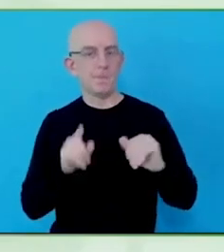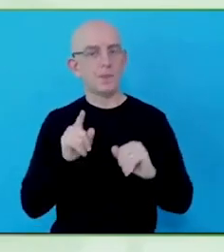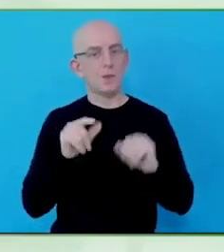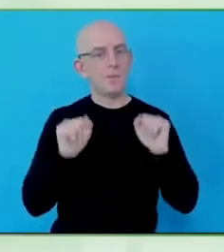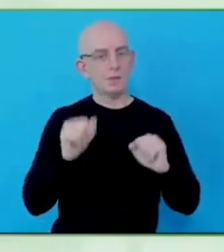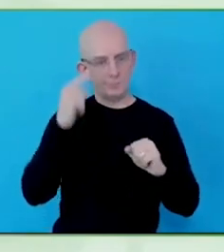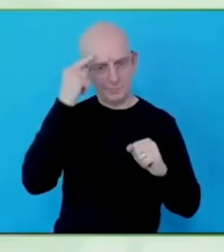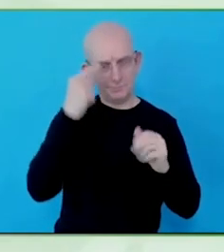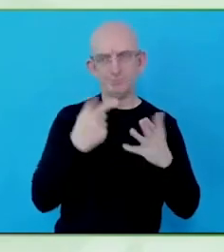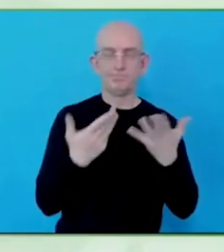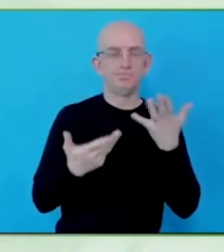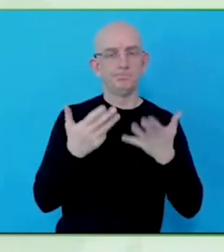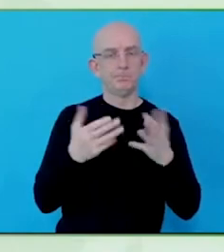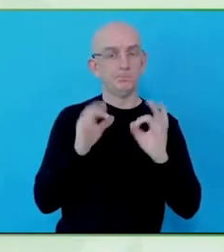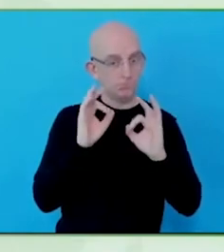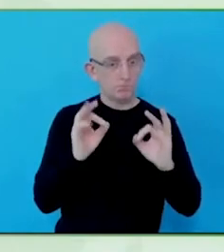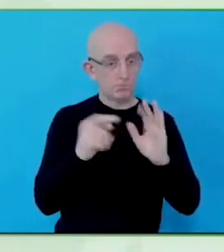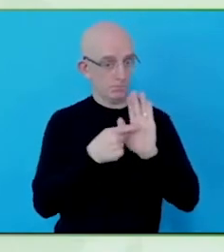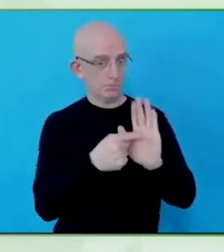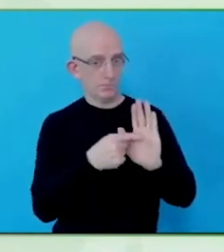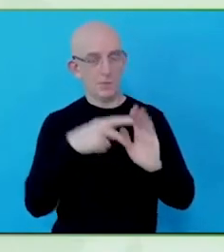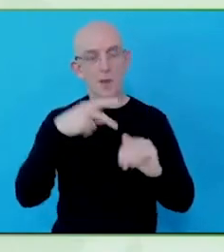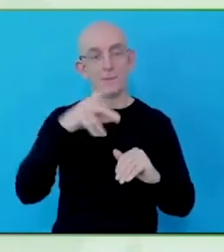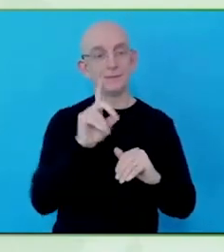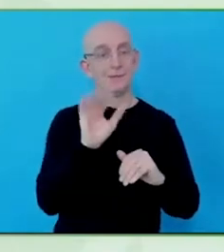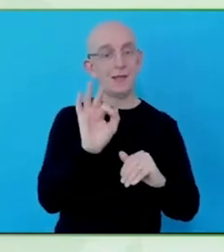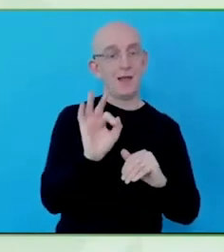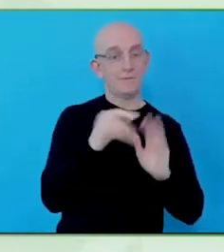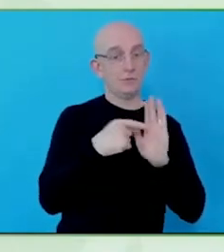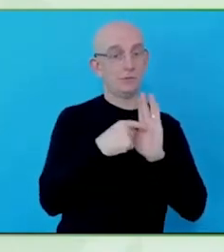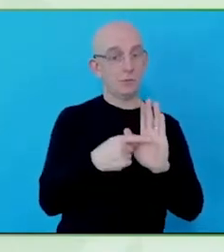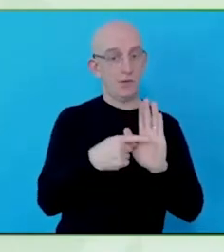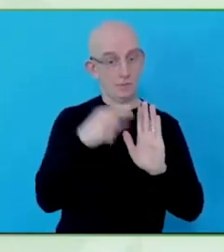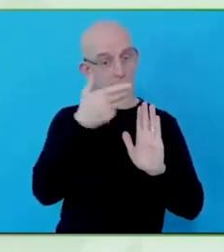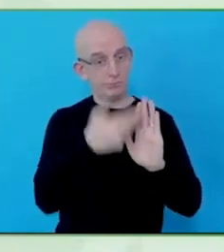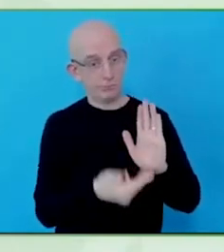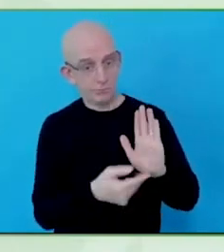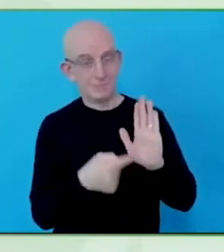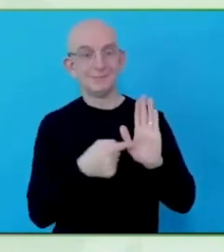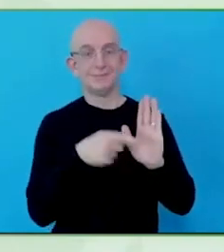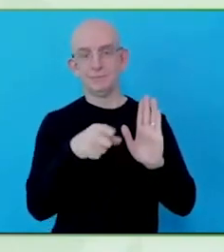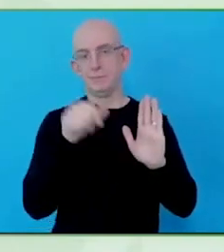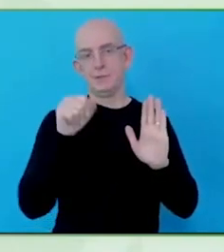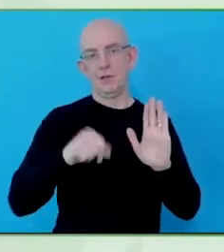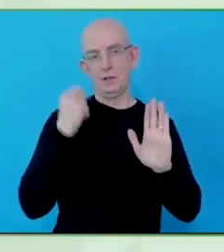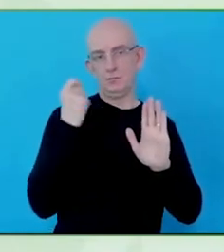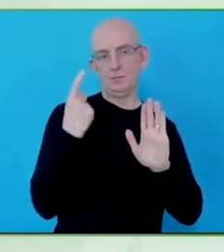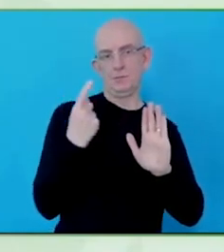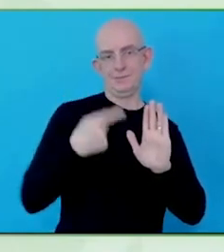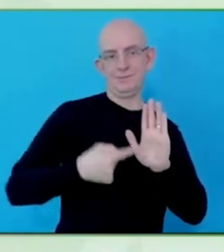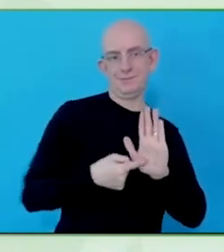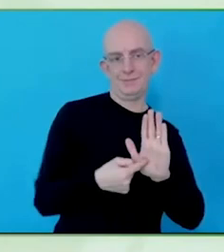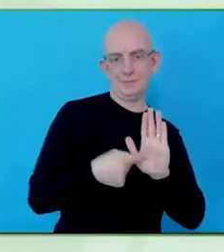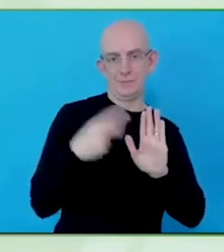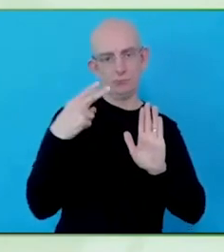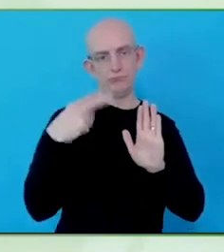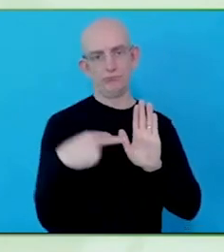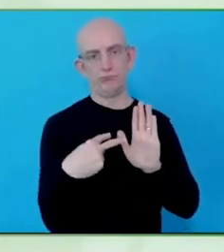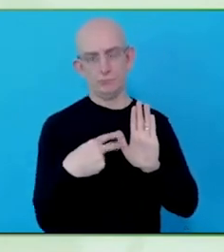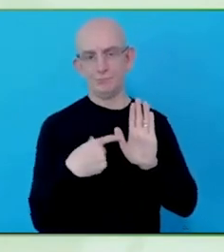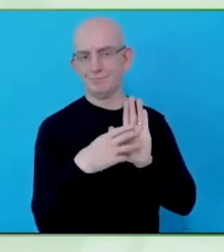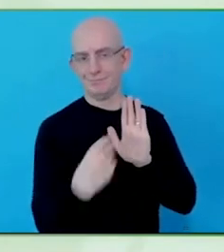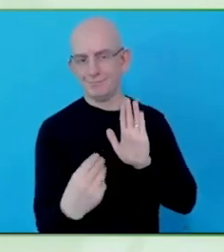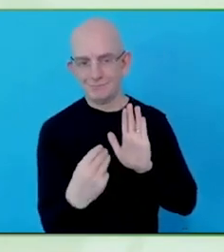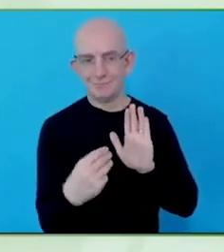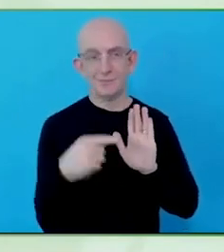website where you upload it and publish it must be accessible. And then, of course, the device that the consumer uses to access this